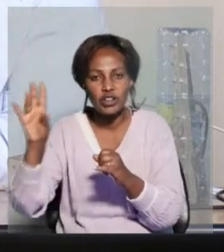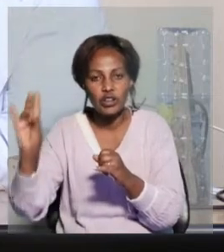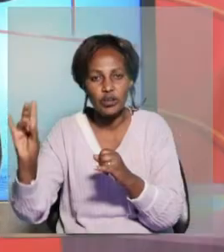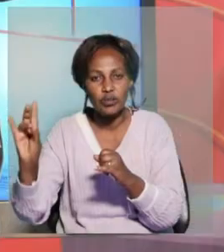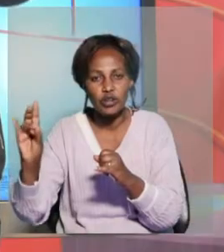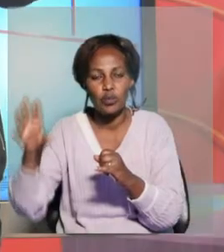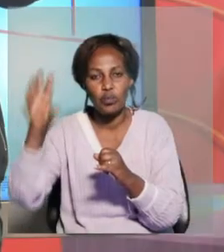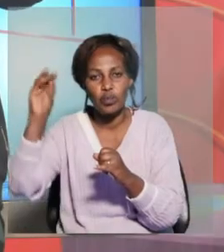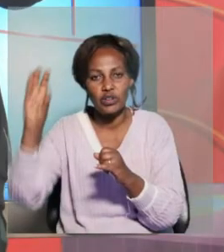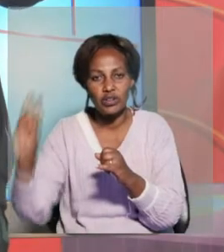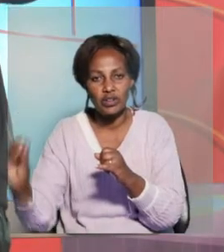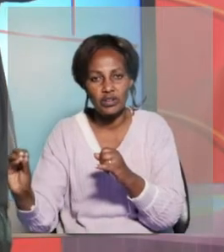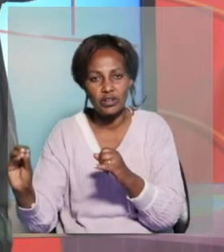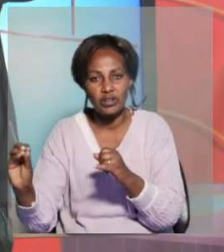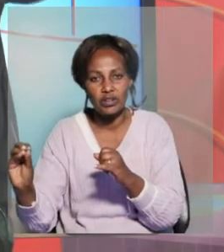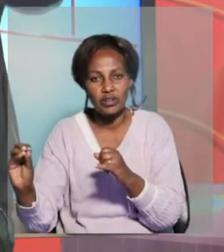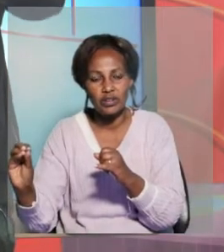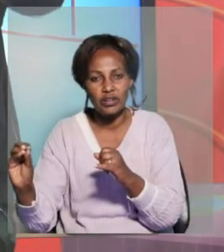5.7%.